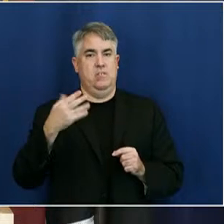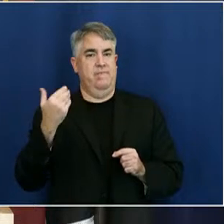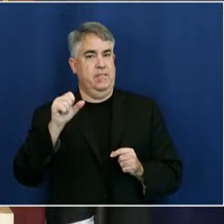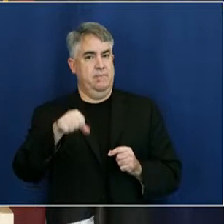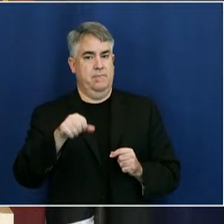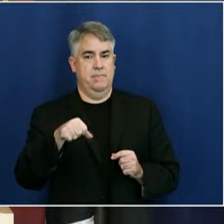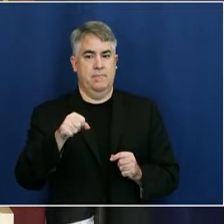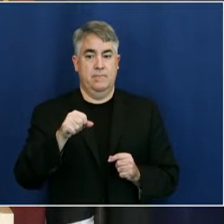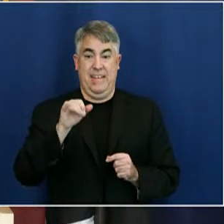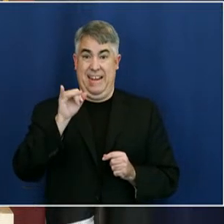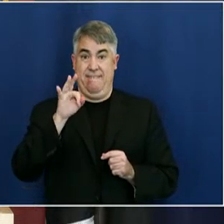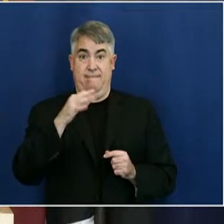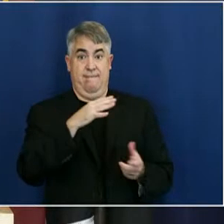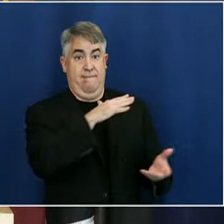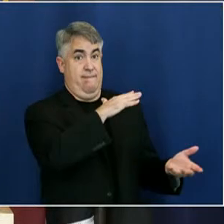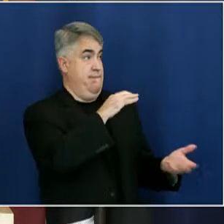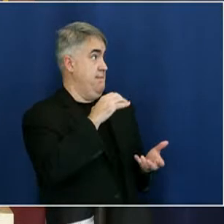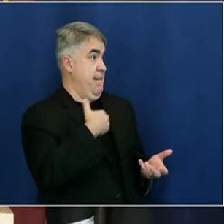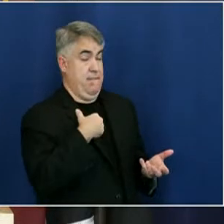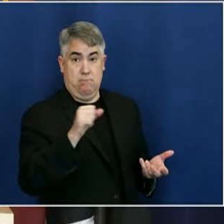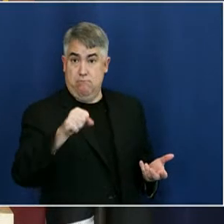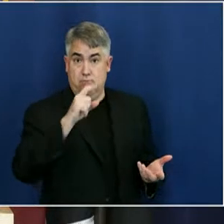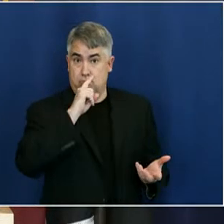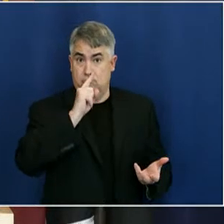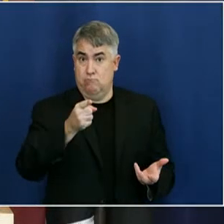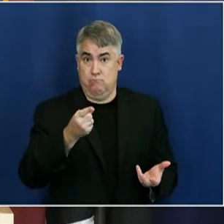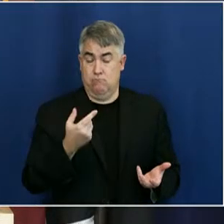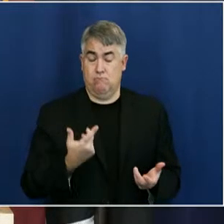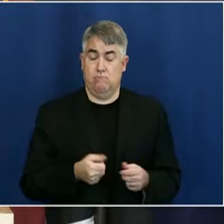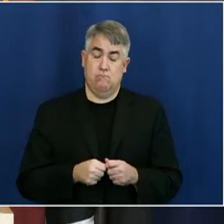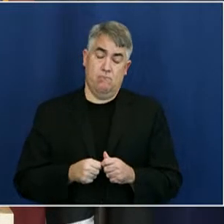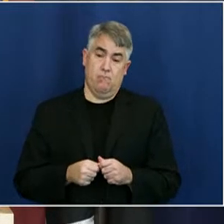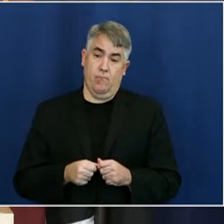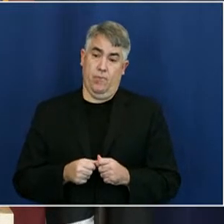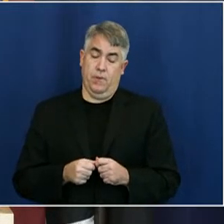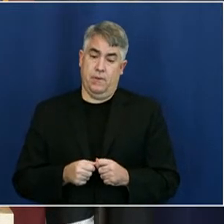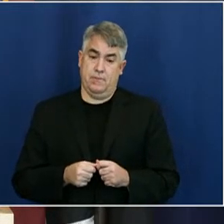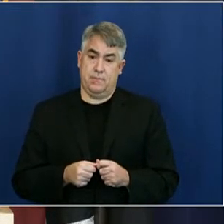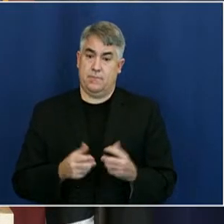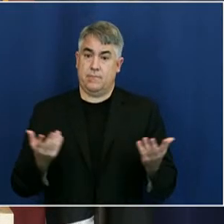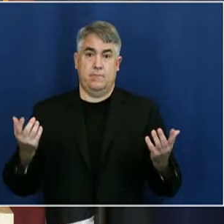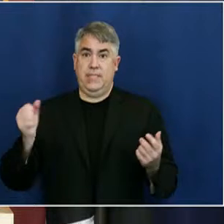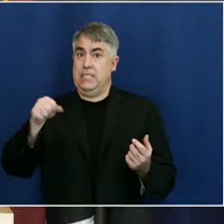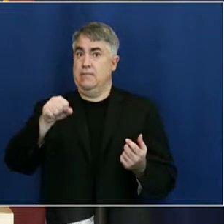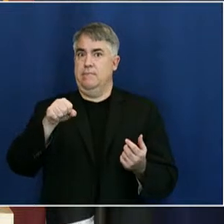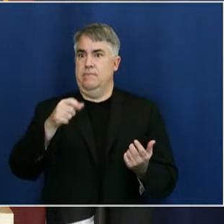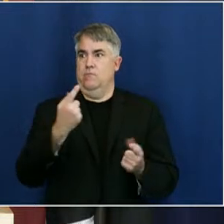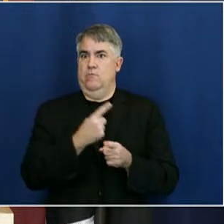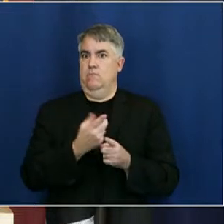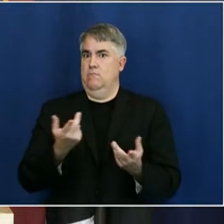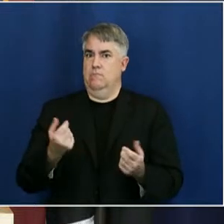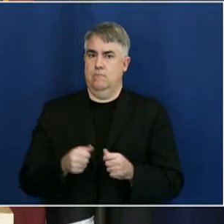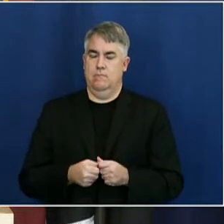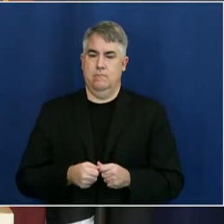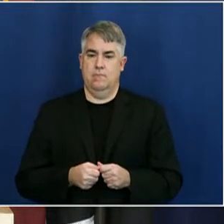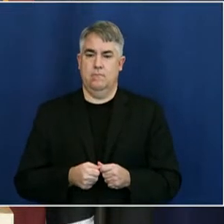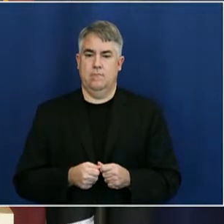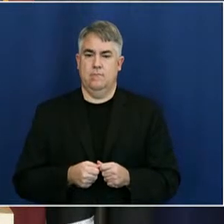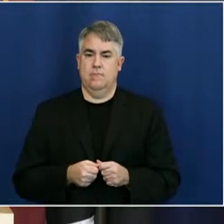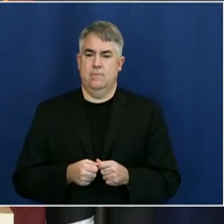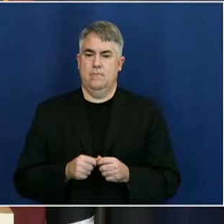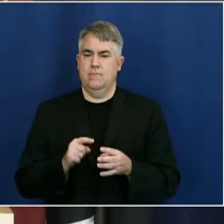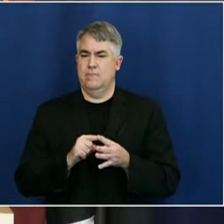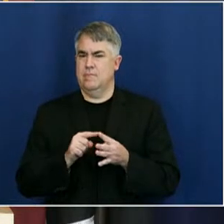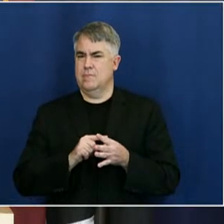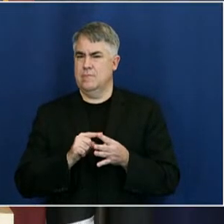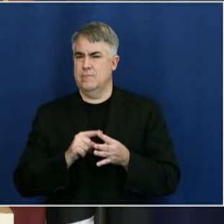terms of how many appointments are there. But I think that there is a great value in adding. We think at the very beginning of March, we'll be able to